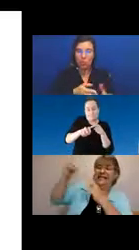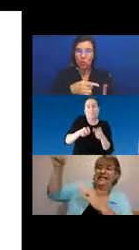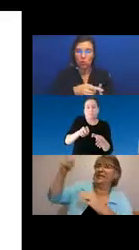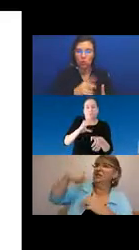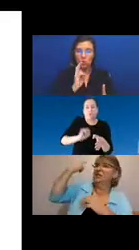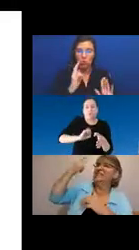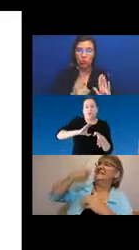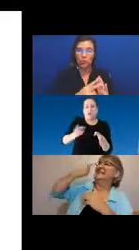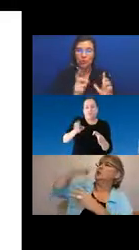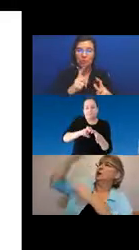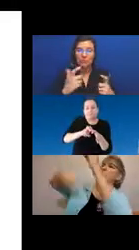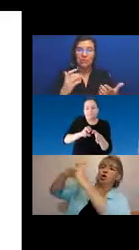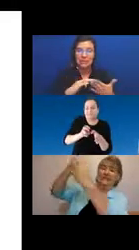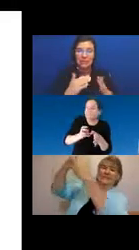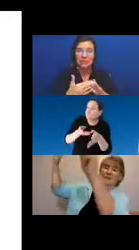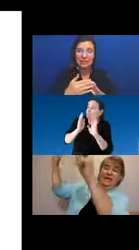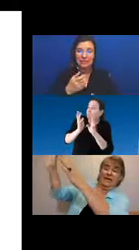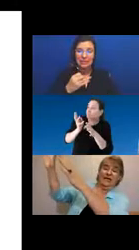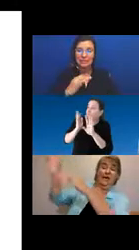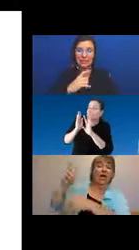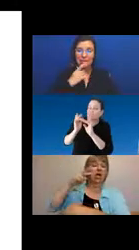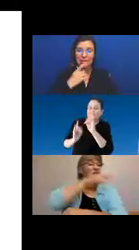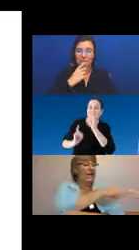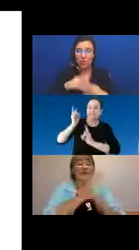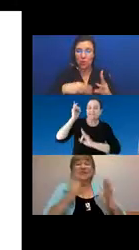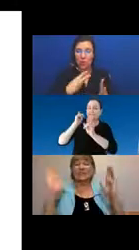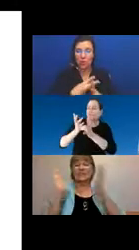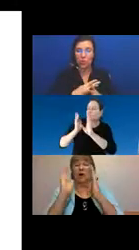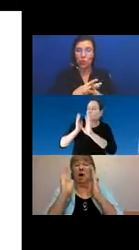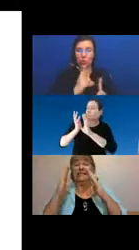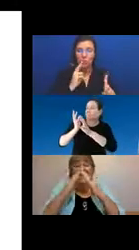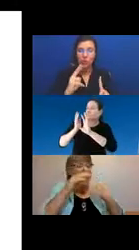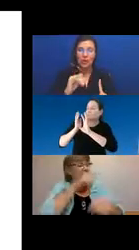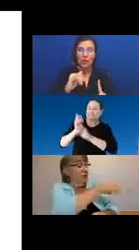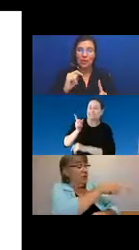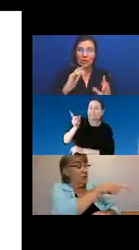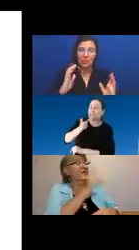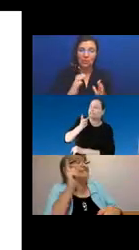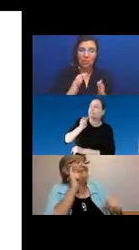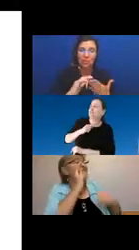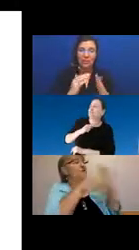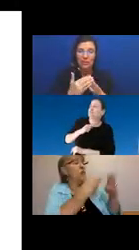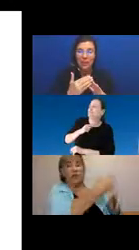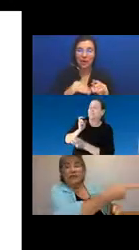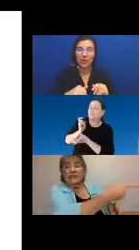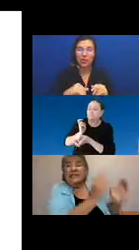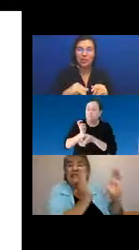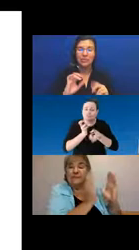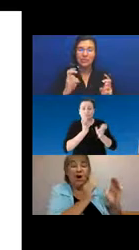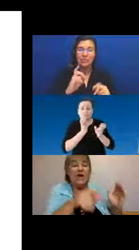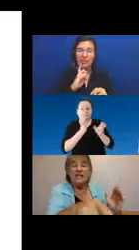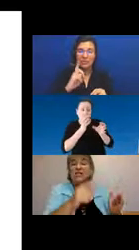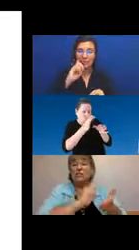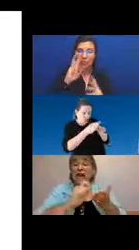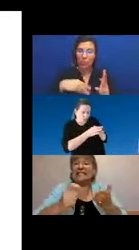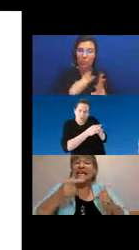city, the hearing world is big. Looking at the small town, the deaf world is